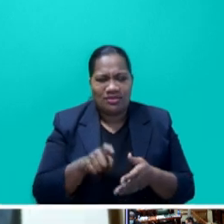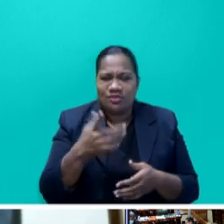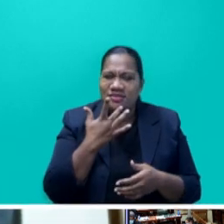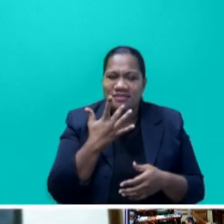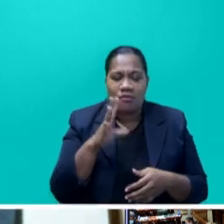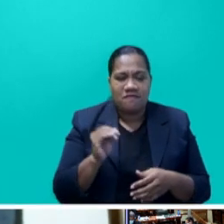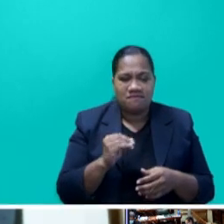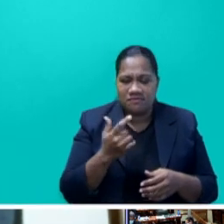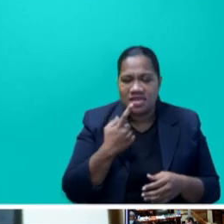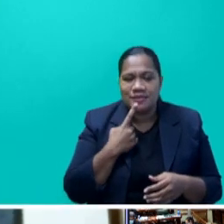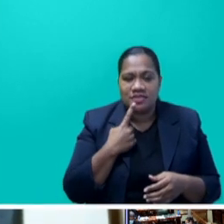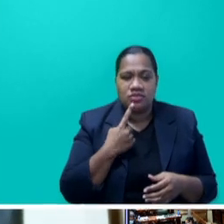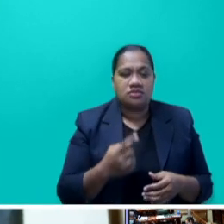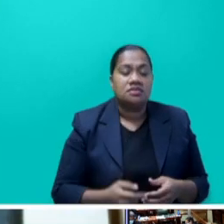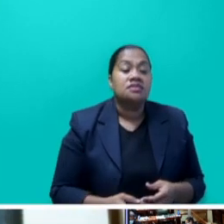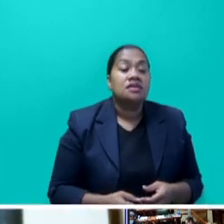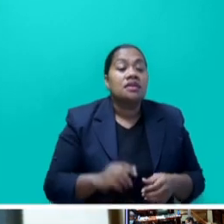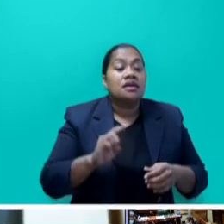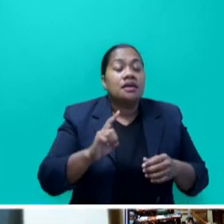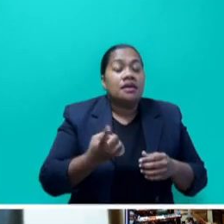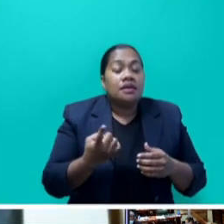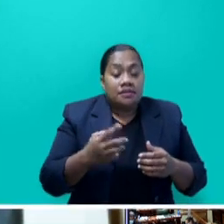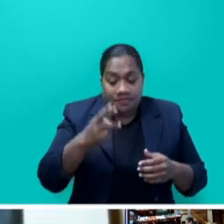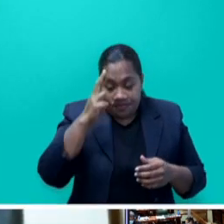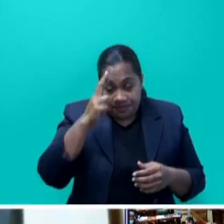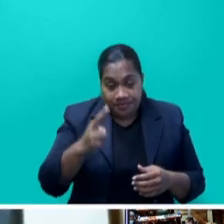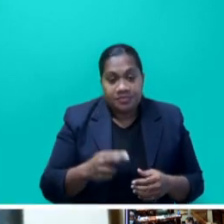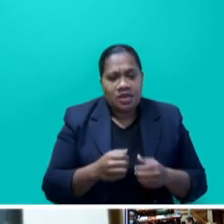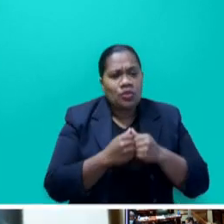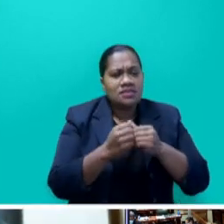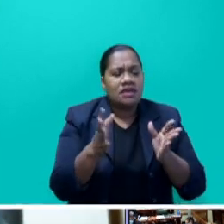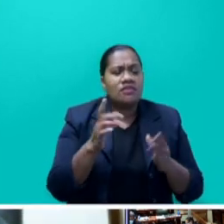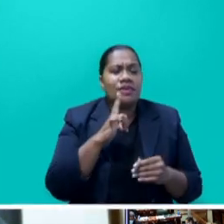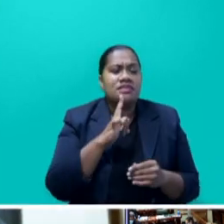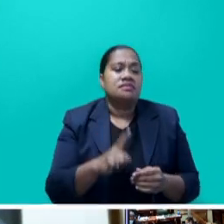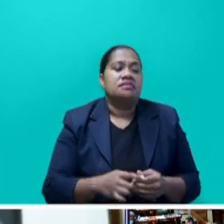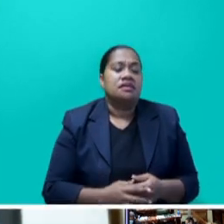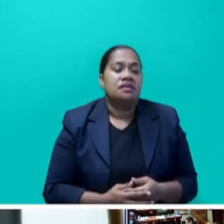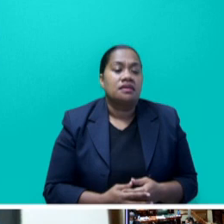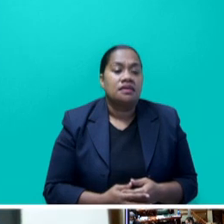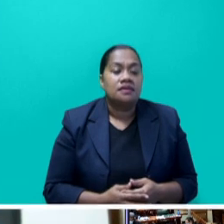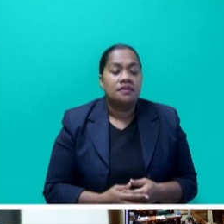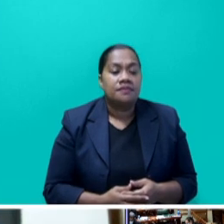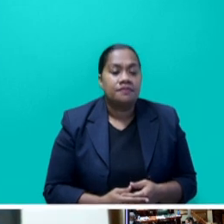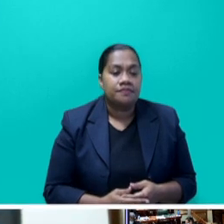But Mr. Speaker, sir, essentially, I'll start off by saying that she said,